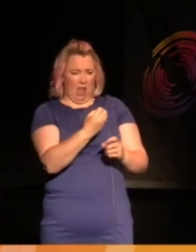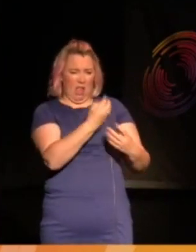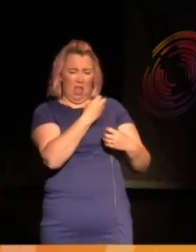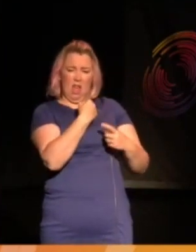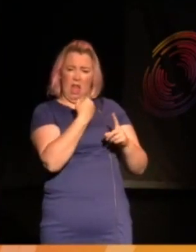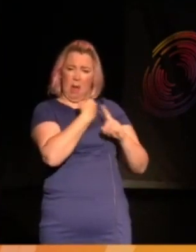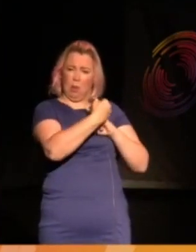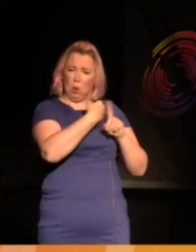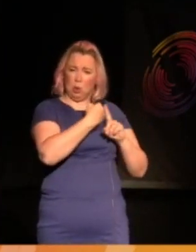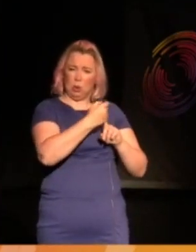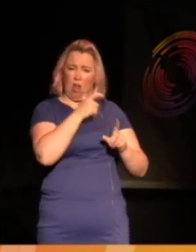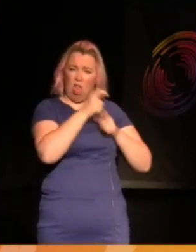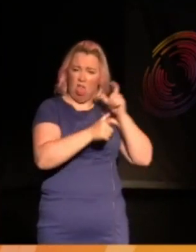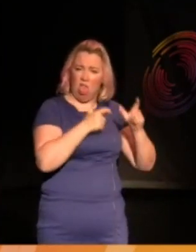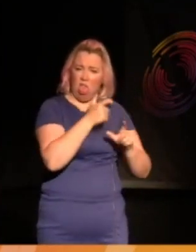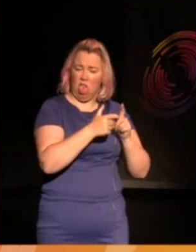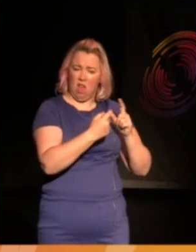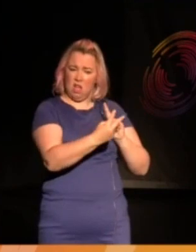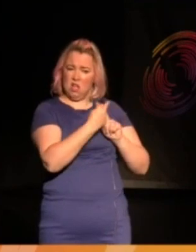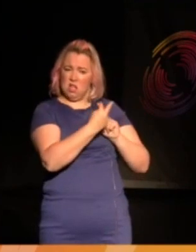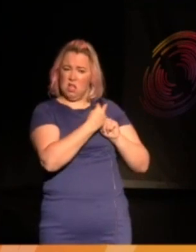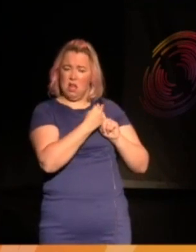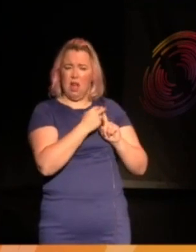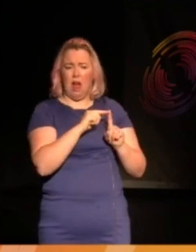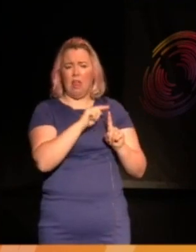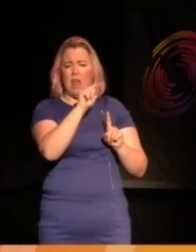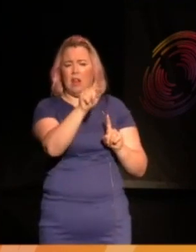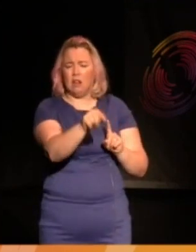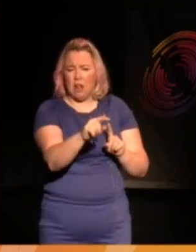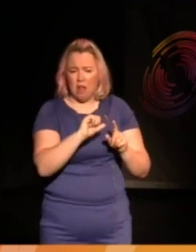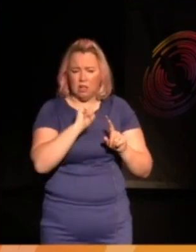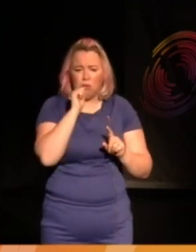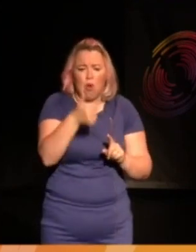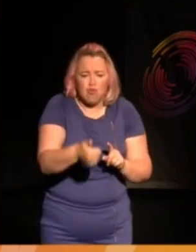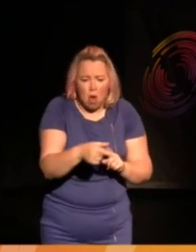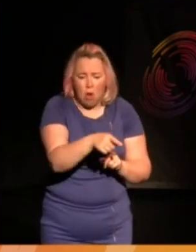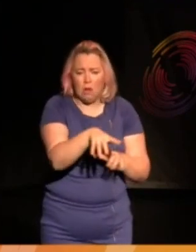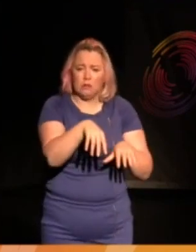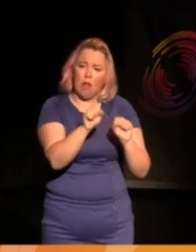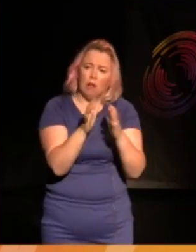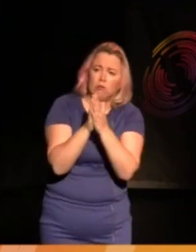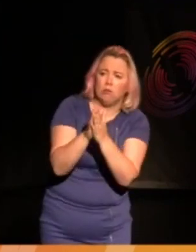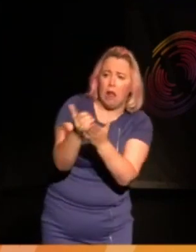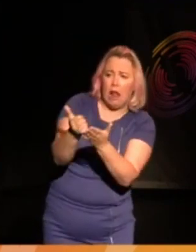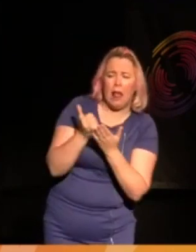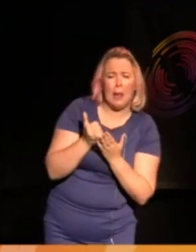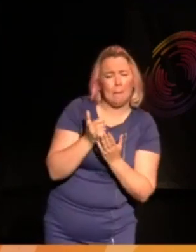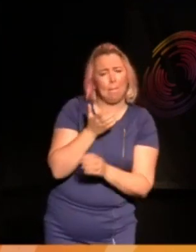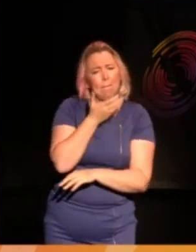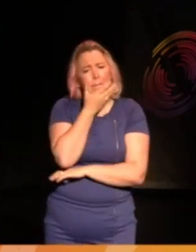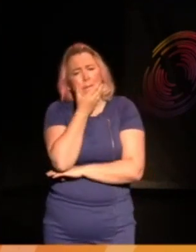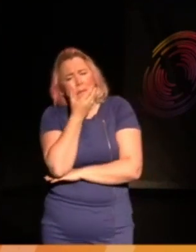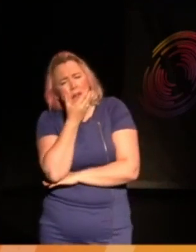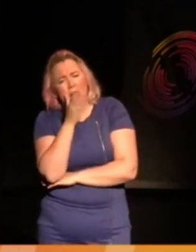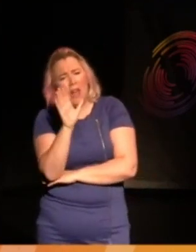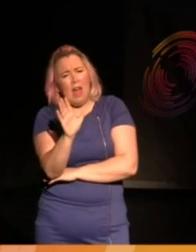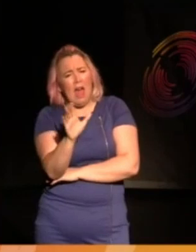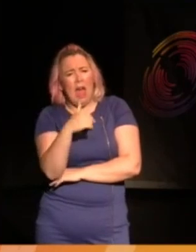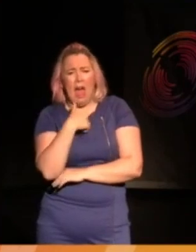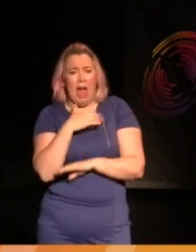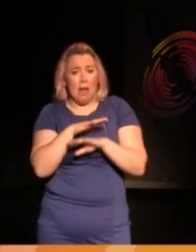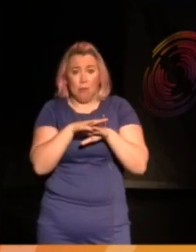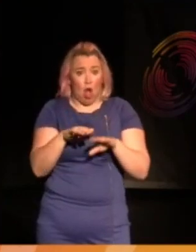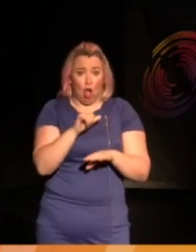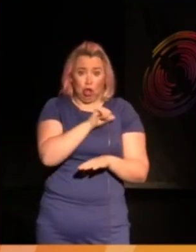came to understand that people weren't just one thing. I'm not there's anything wrong with this, but I'm not a Christian. I